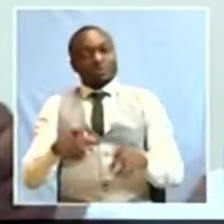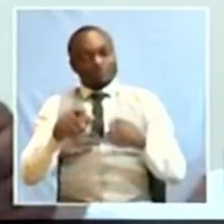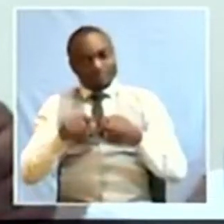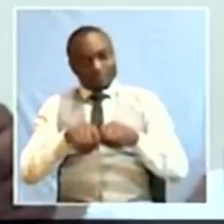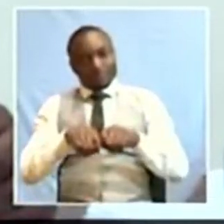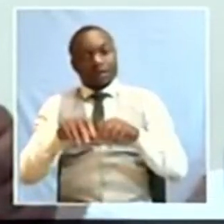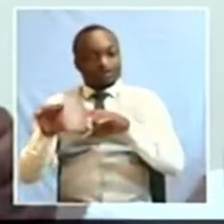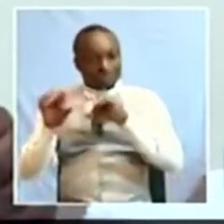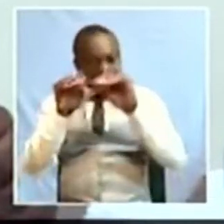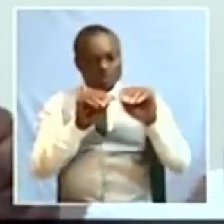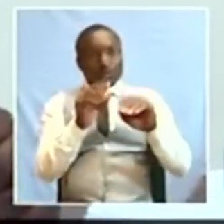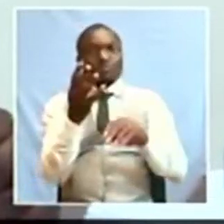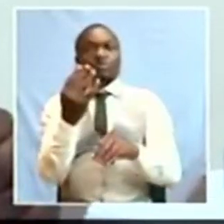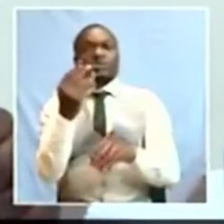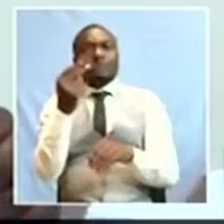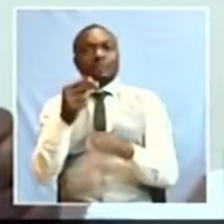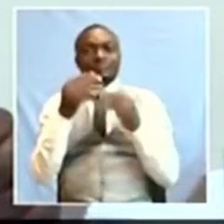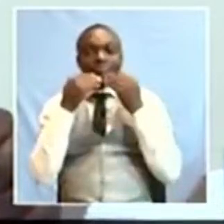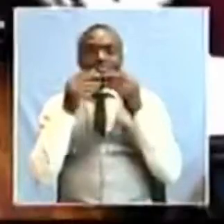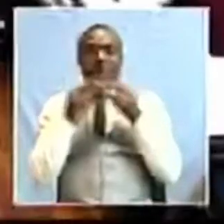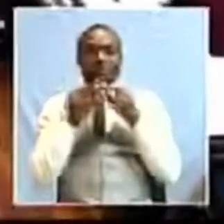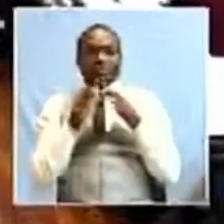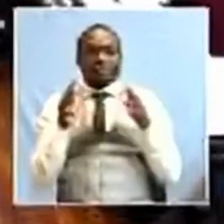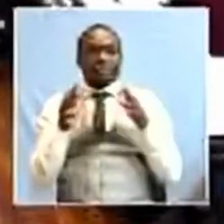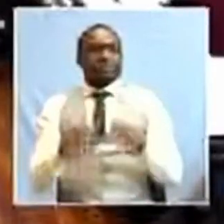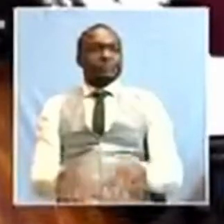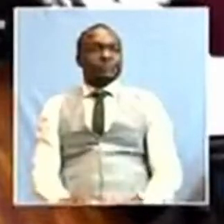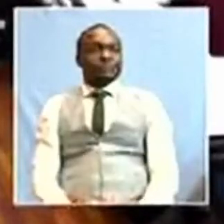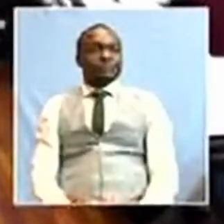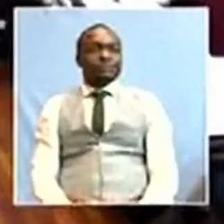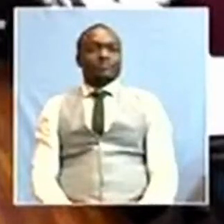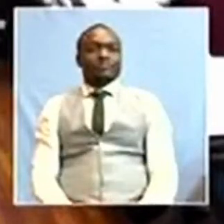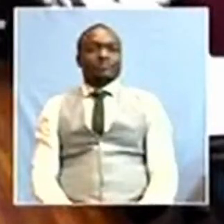to 14 hours. Thank you so much.